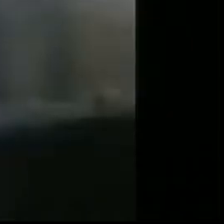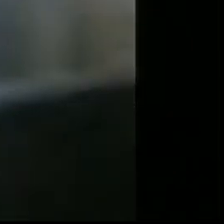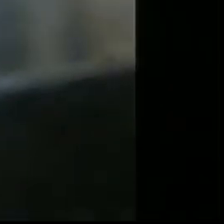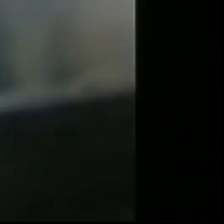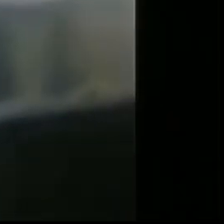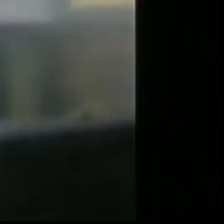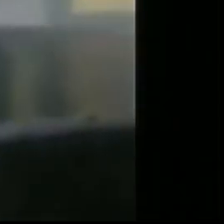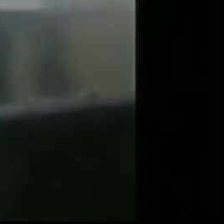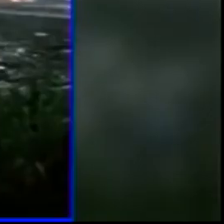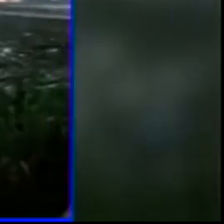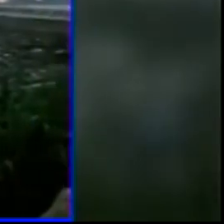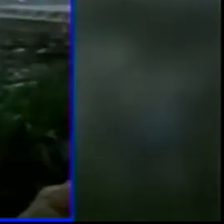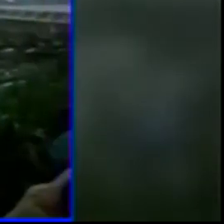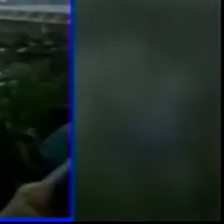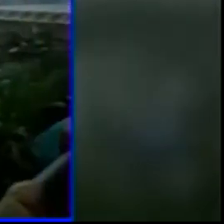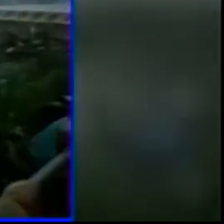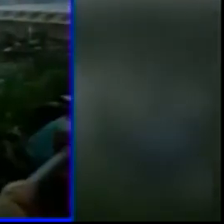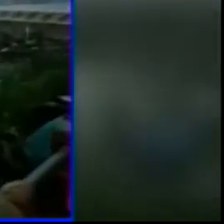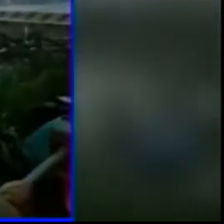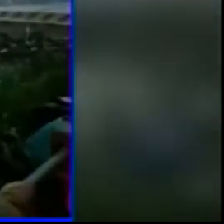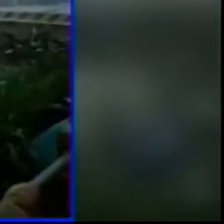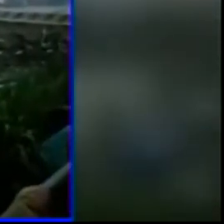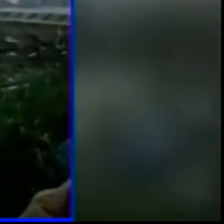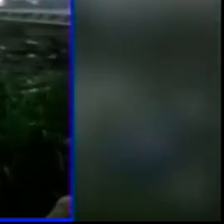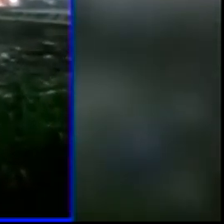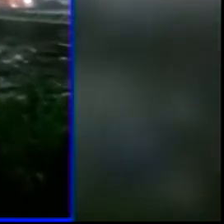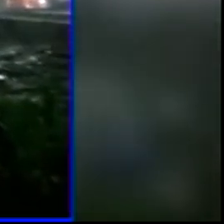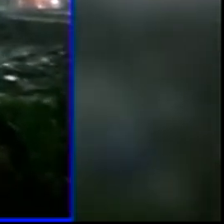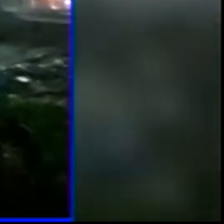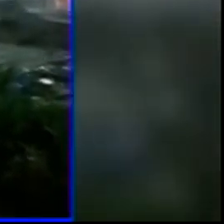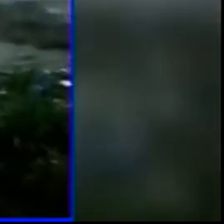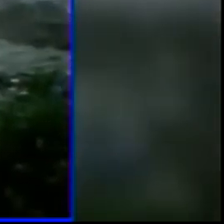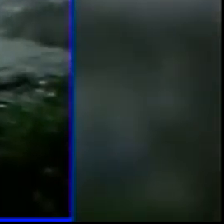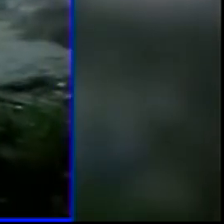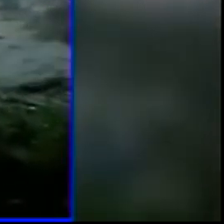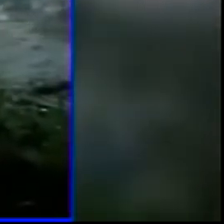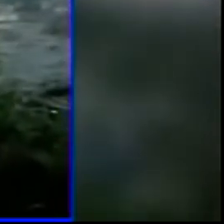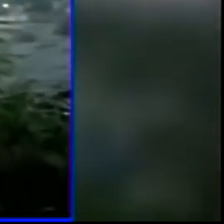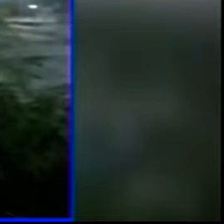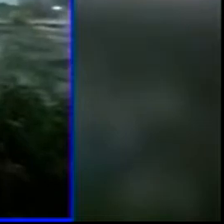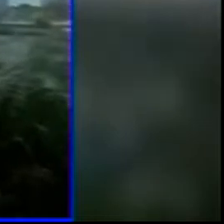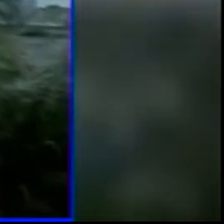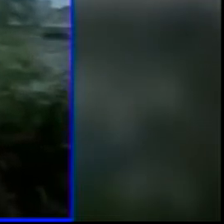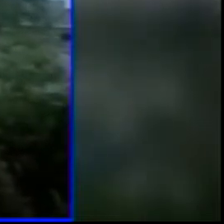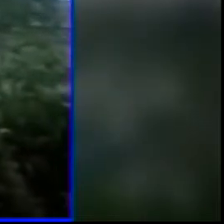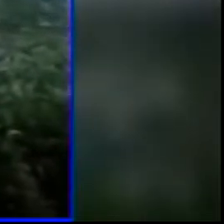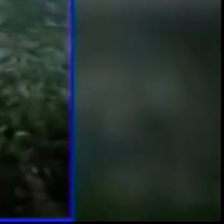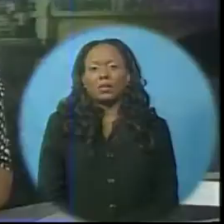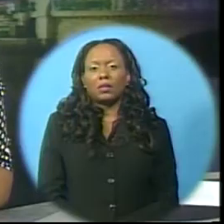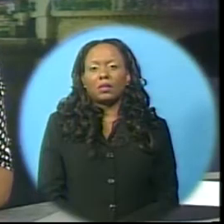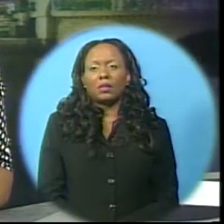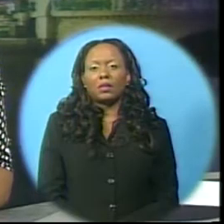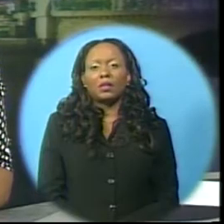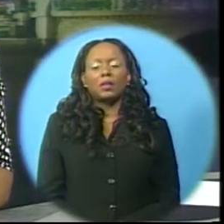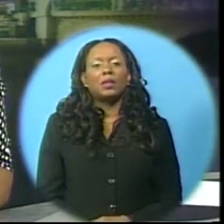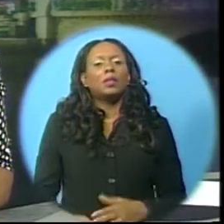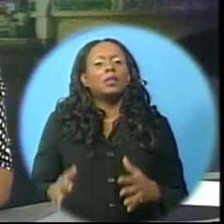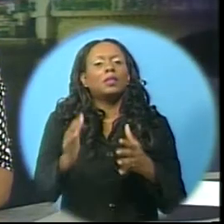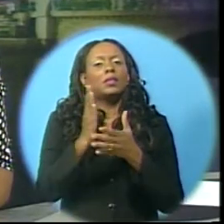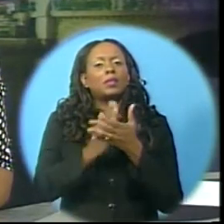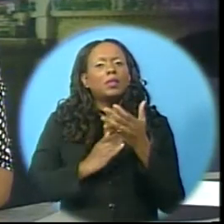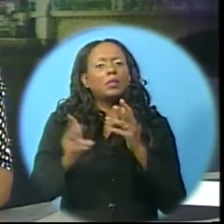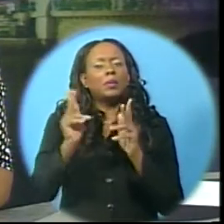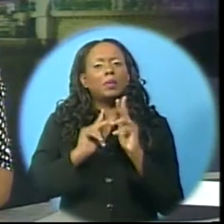representative for the Castle Bruce constituency, Johnson Drigo, spoke about actually seeing the dead victims of the storm, saying the Good